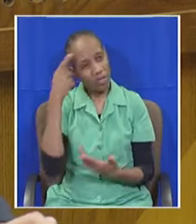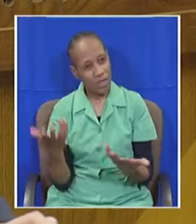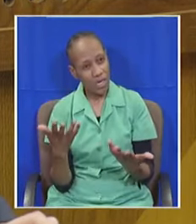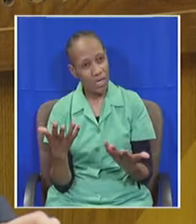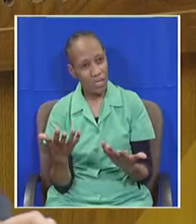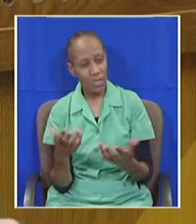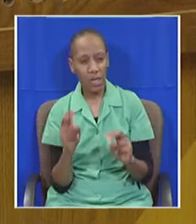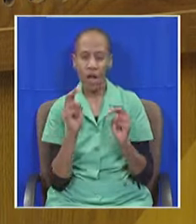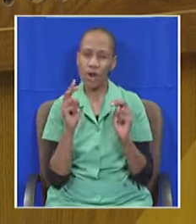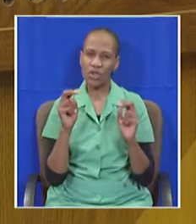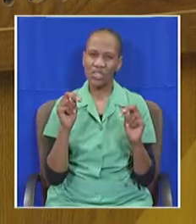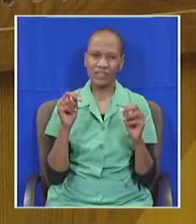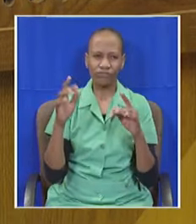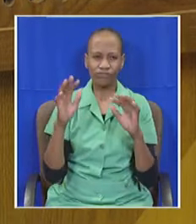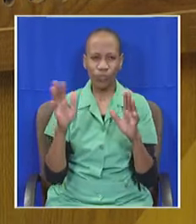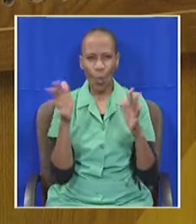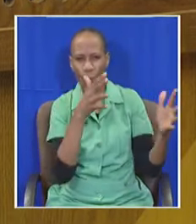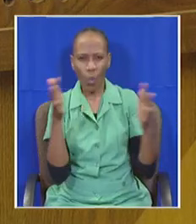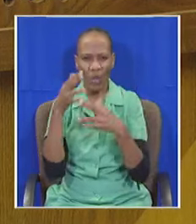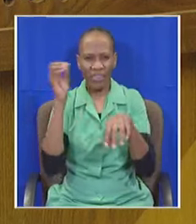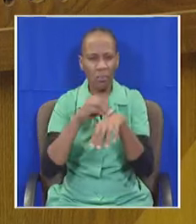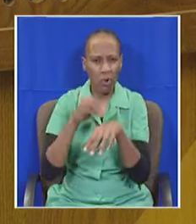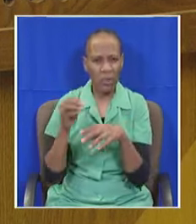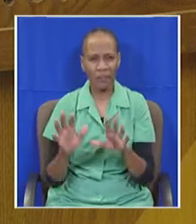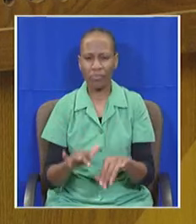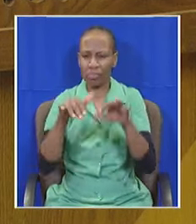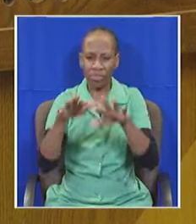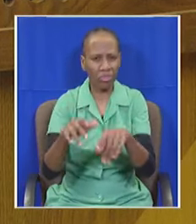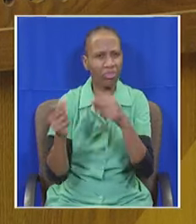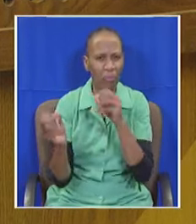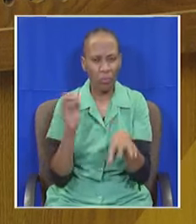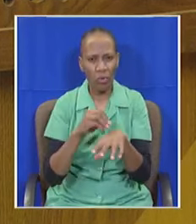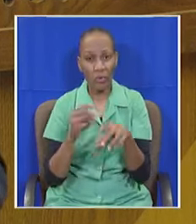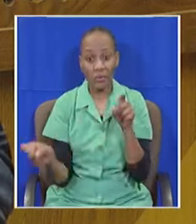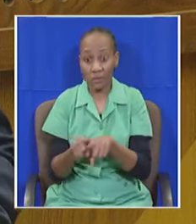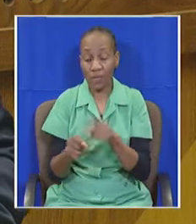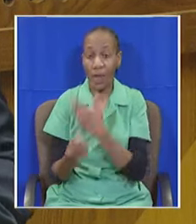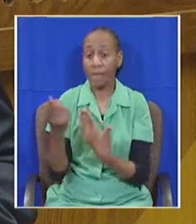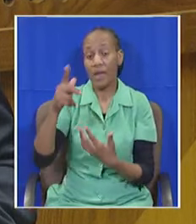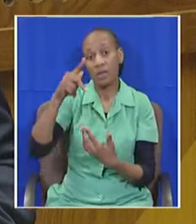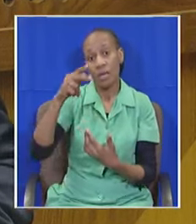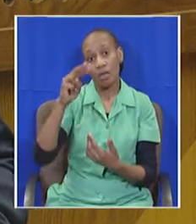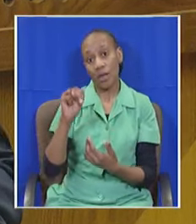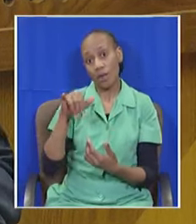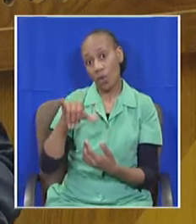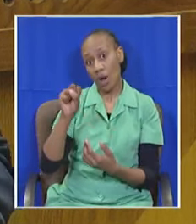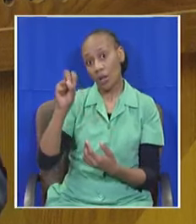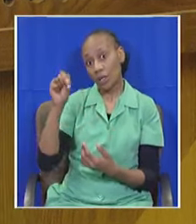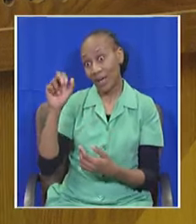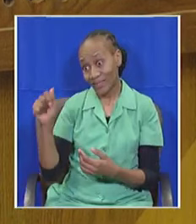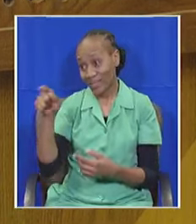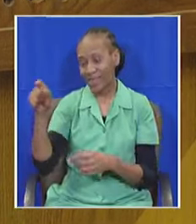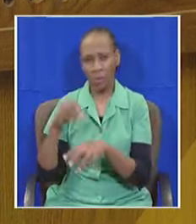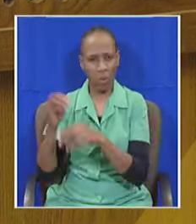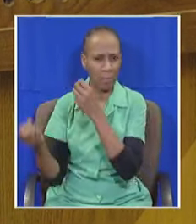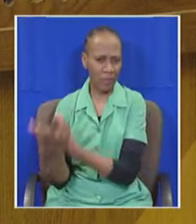natural disasters. And we've just seen one horrific one in Eisner. And if one looks at international